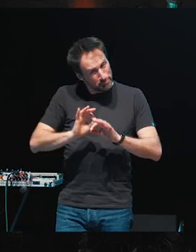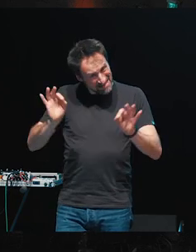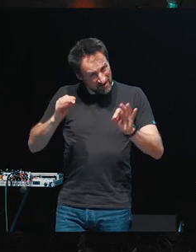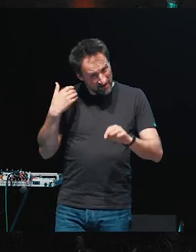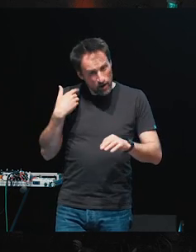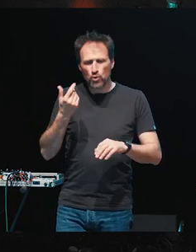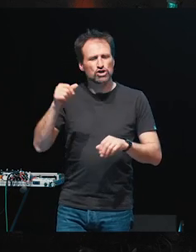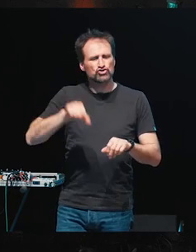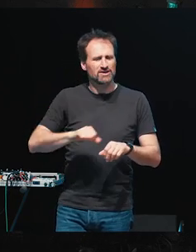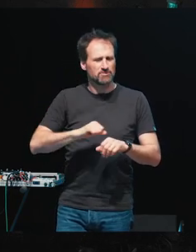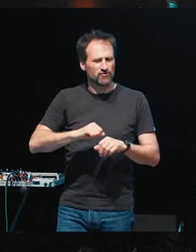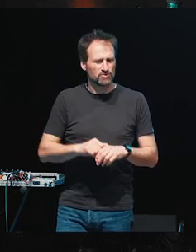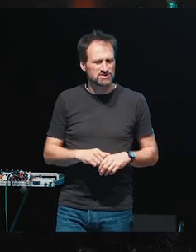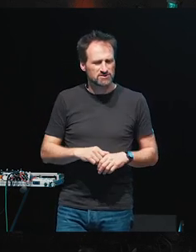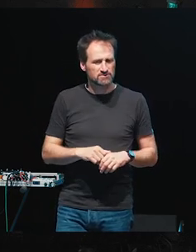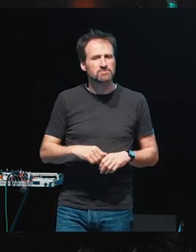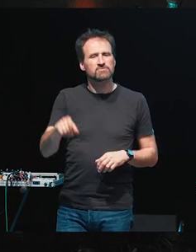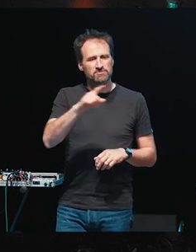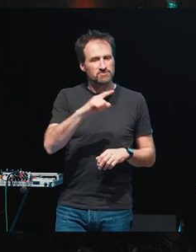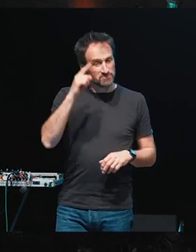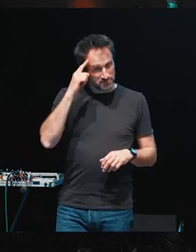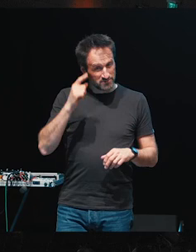OK. And how many think B did better?